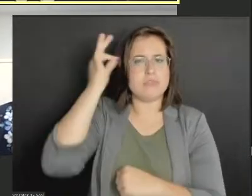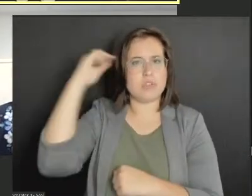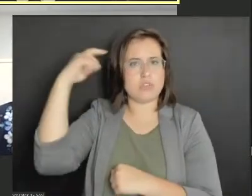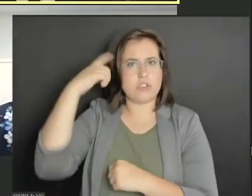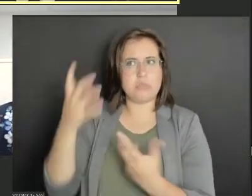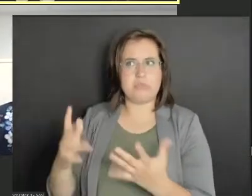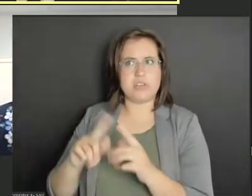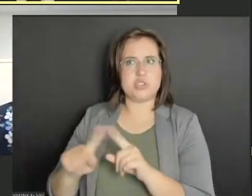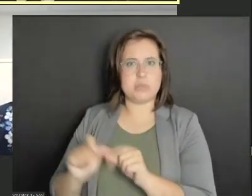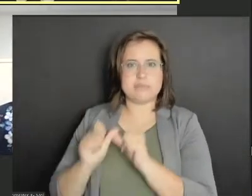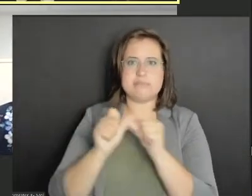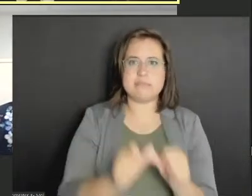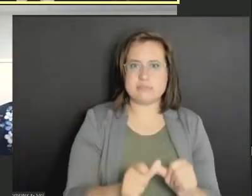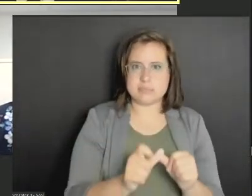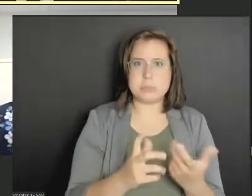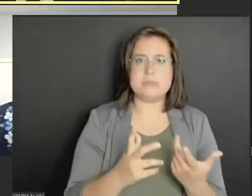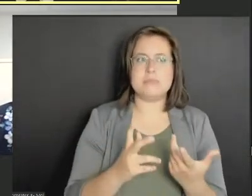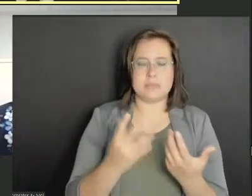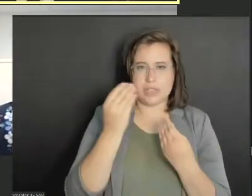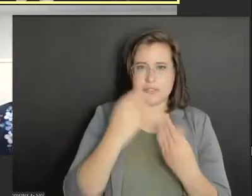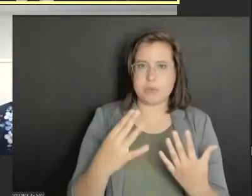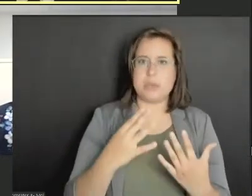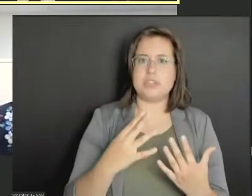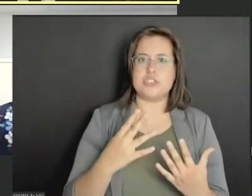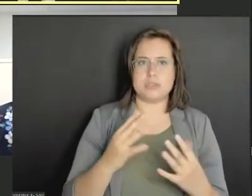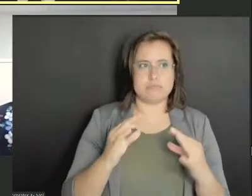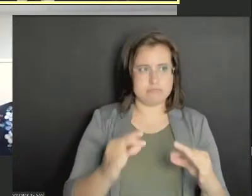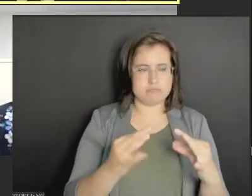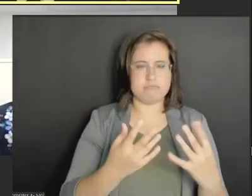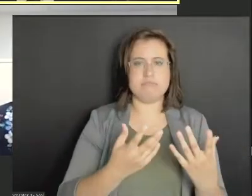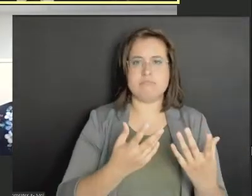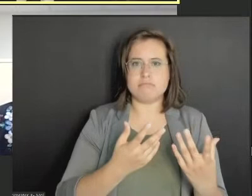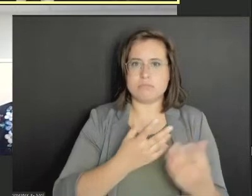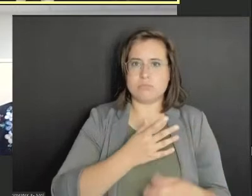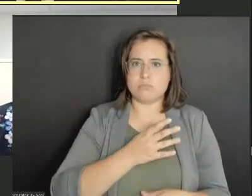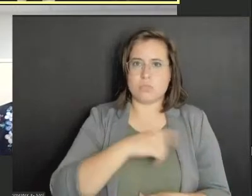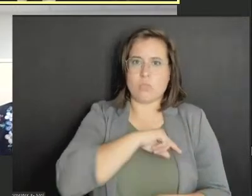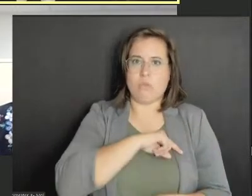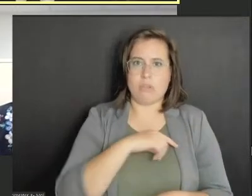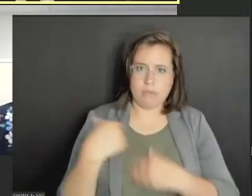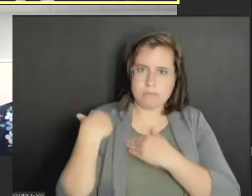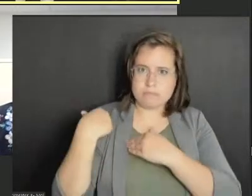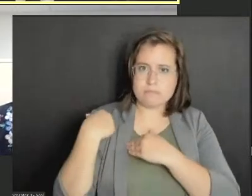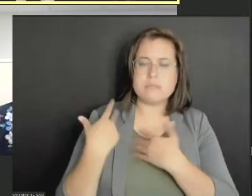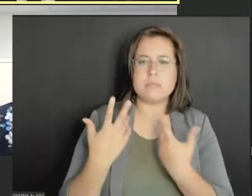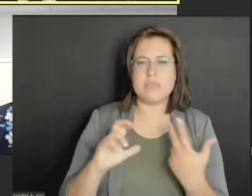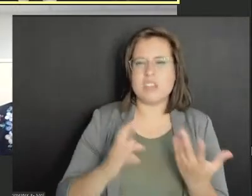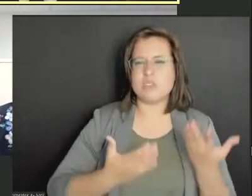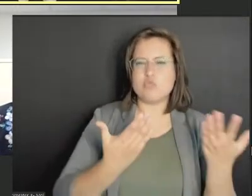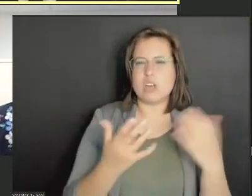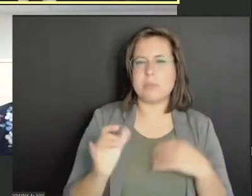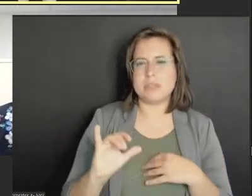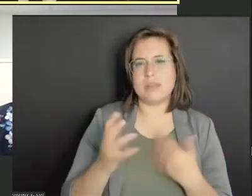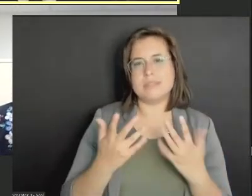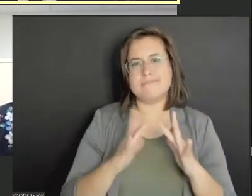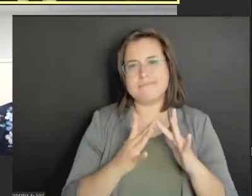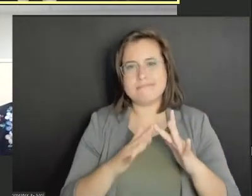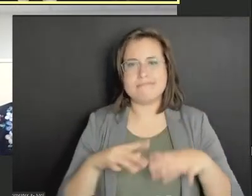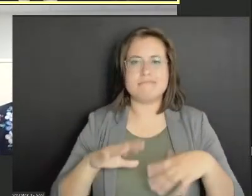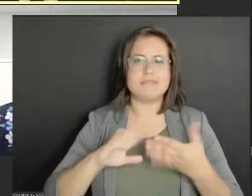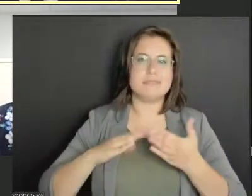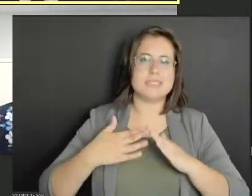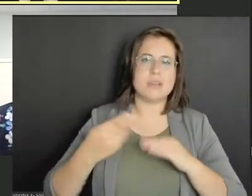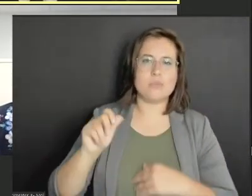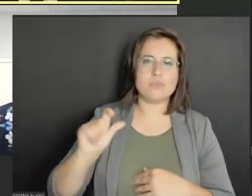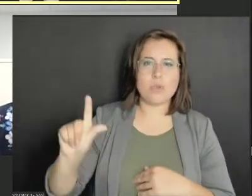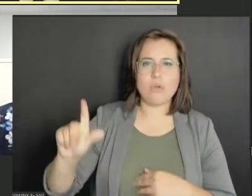of reliable information, which is why this task force has recommended that virtual or televised forums and town halls